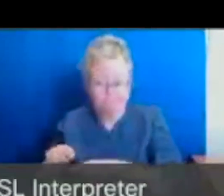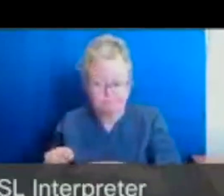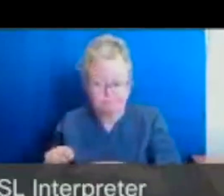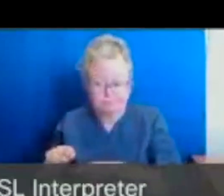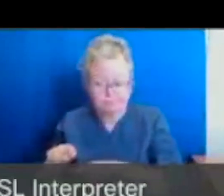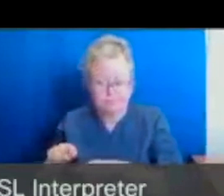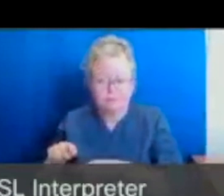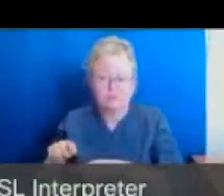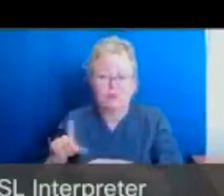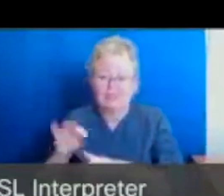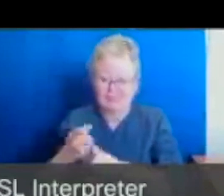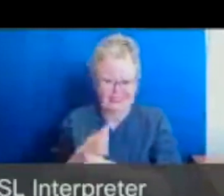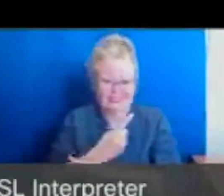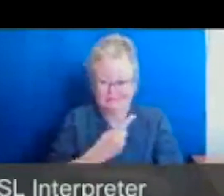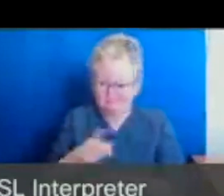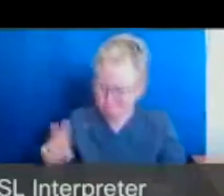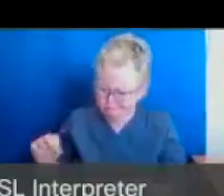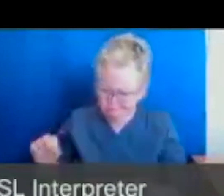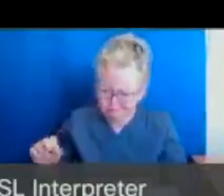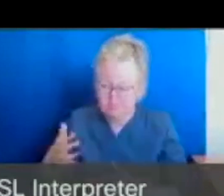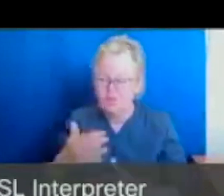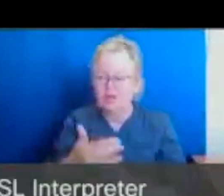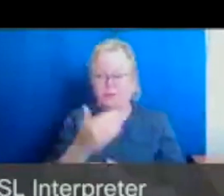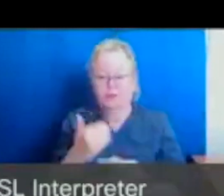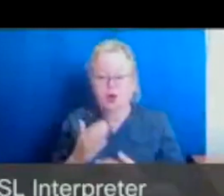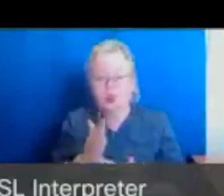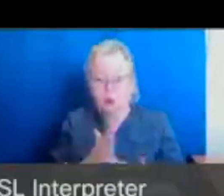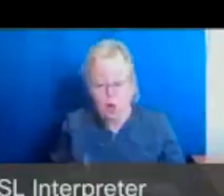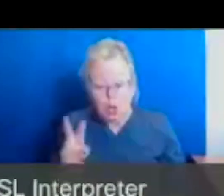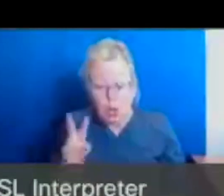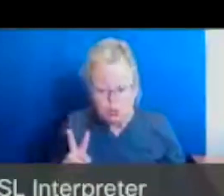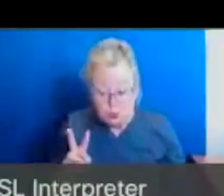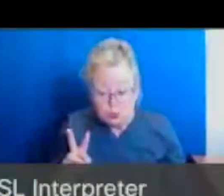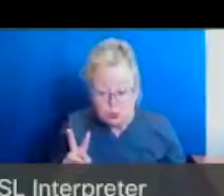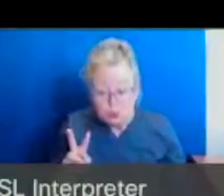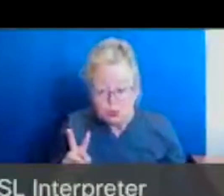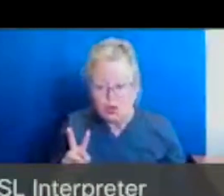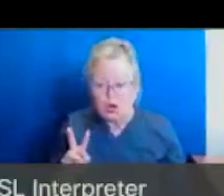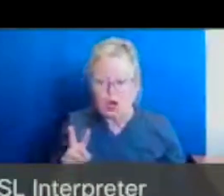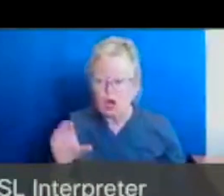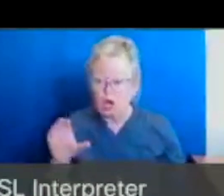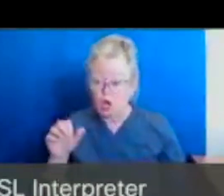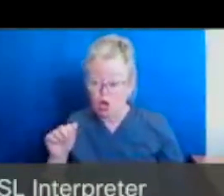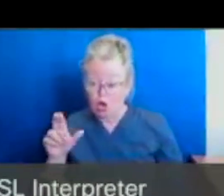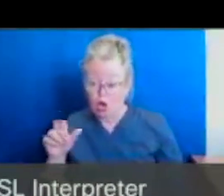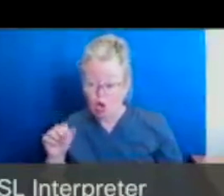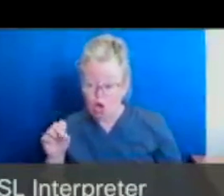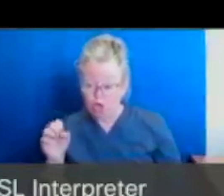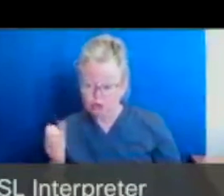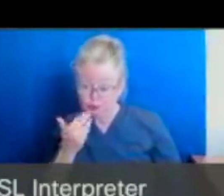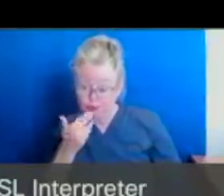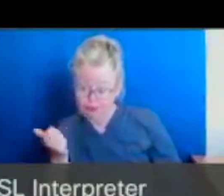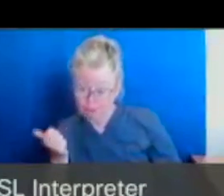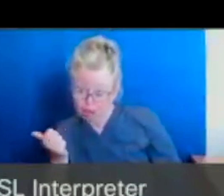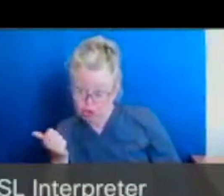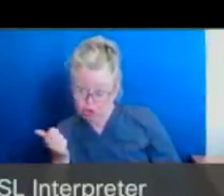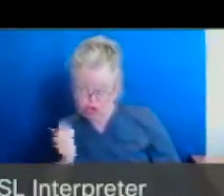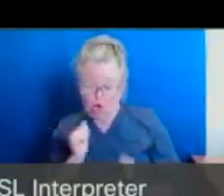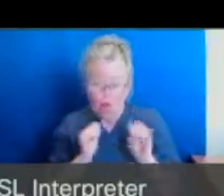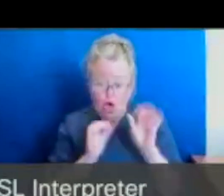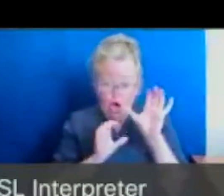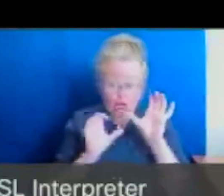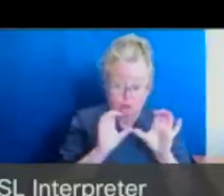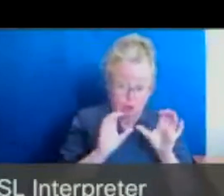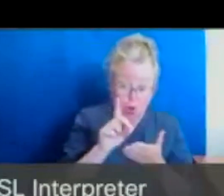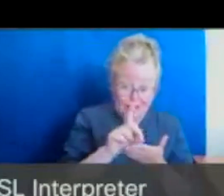question, no, there's not a more of a weight for a causal design than there is for an exploratory